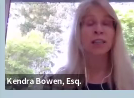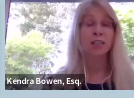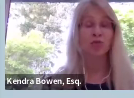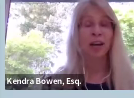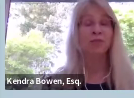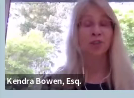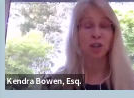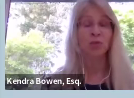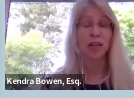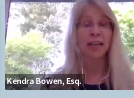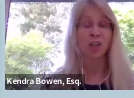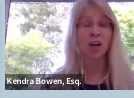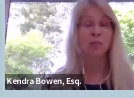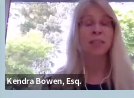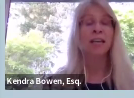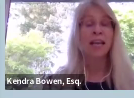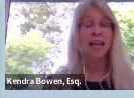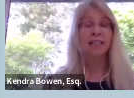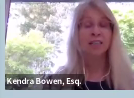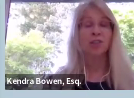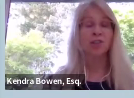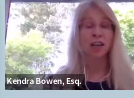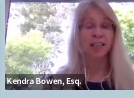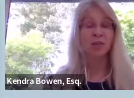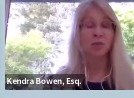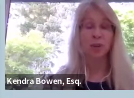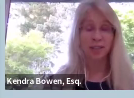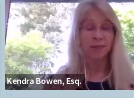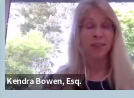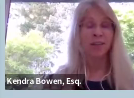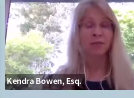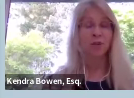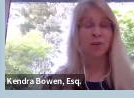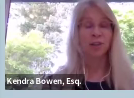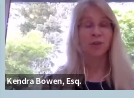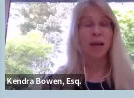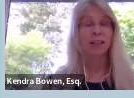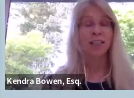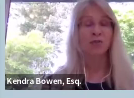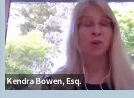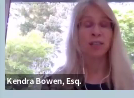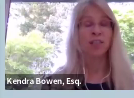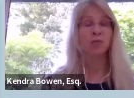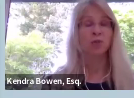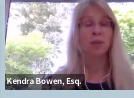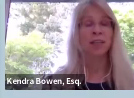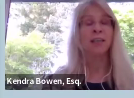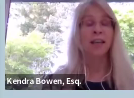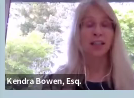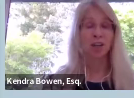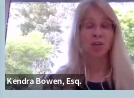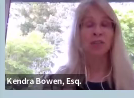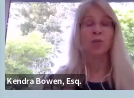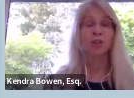indicate what is right for you in that document and either sign it with the formalities requested, which would